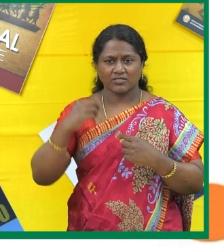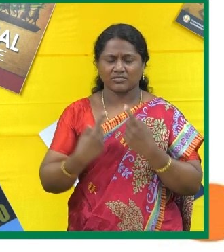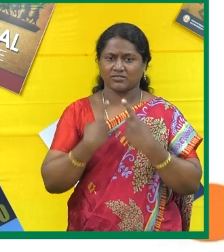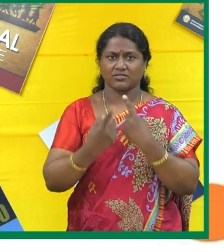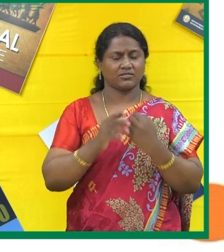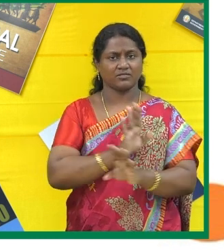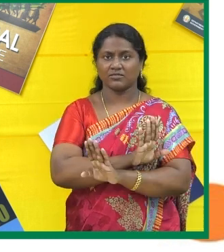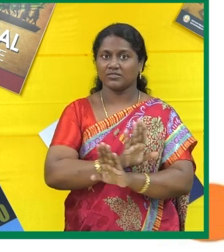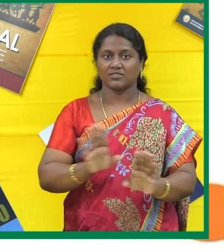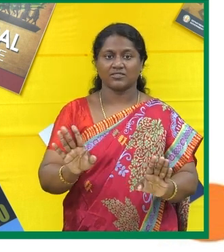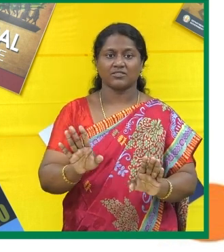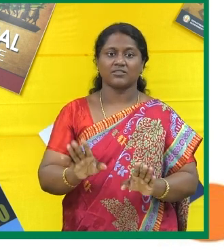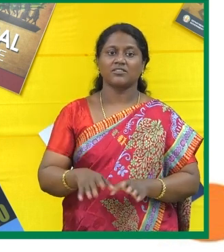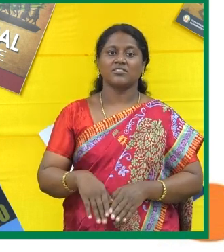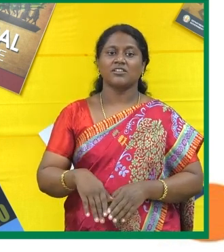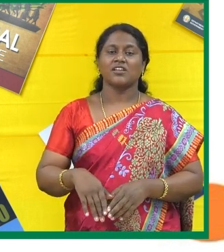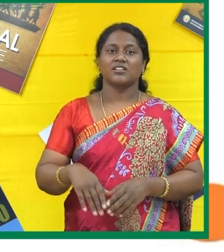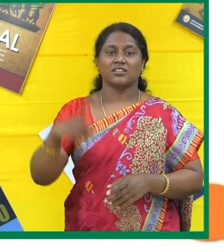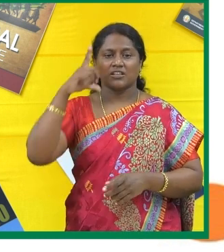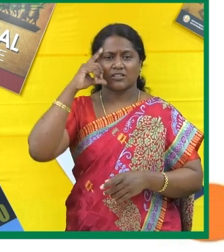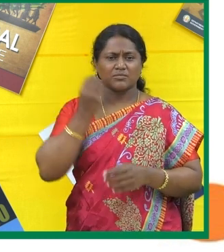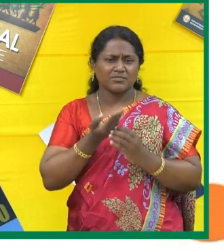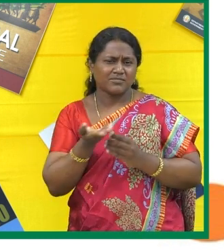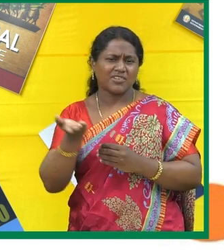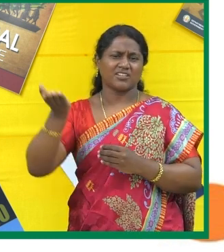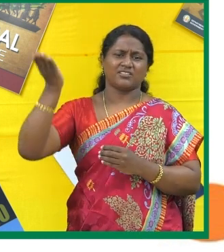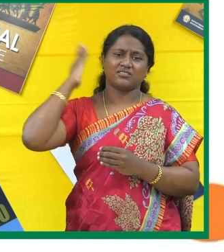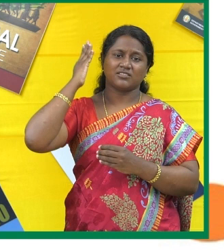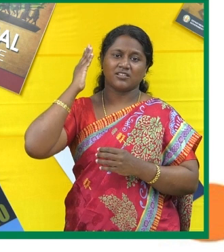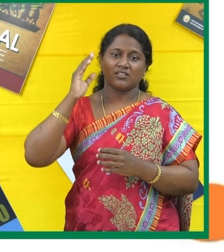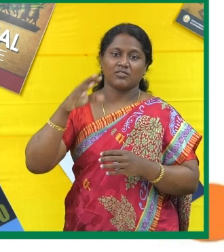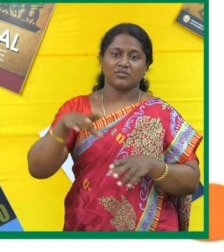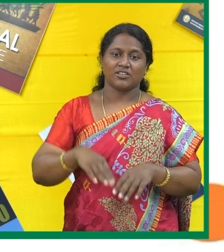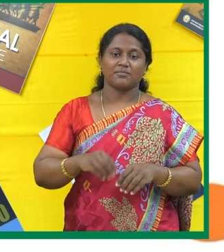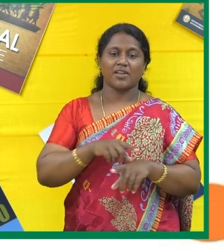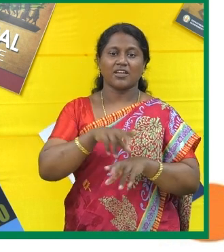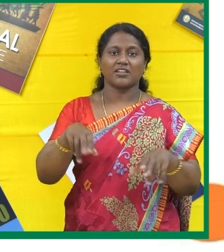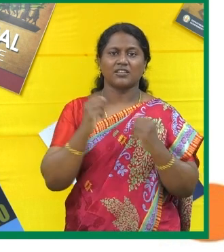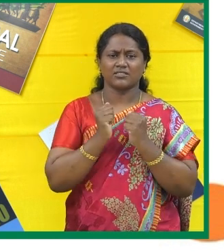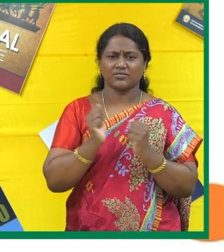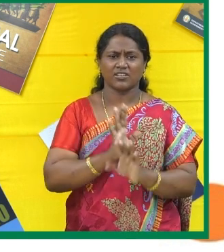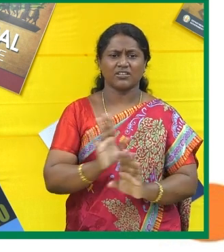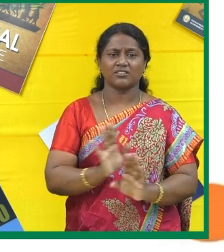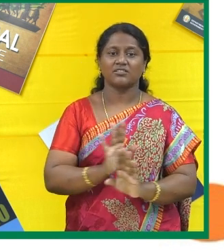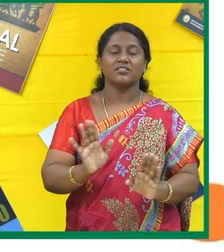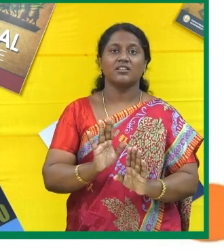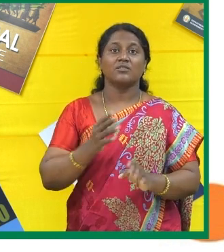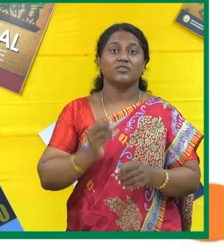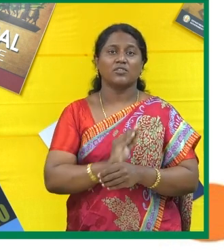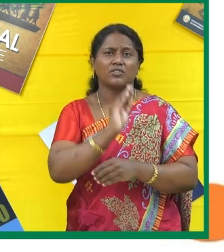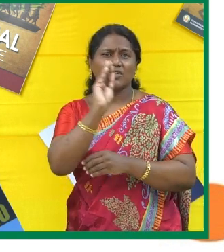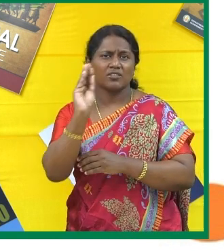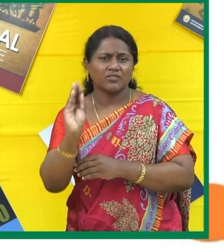that disappear in the dim past, not holding back in fear